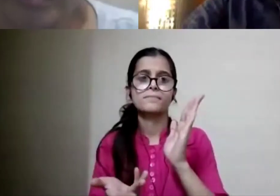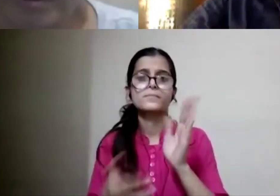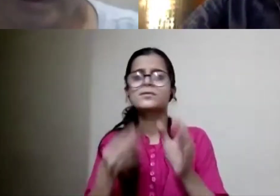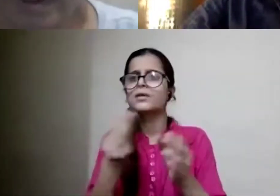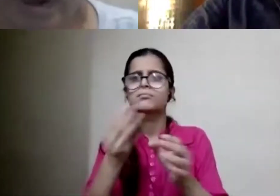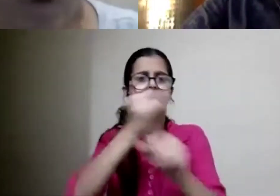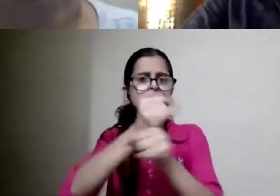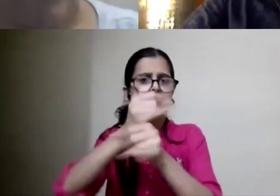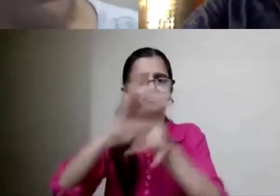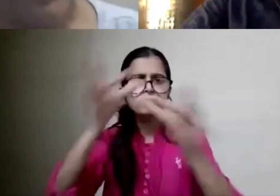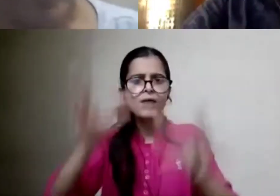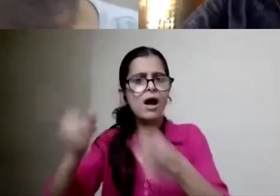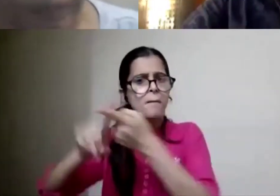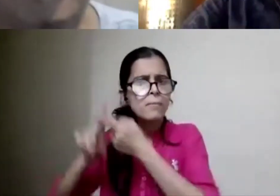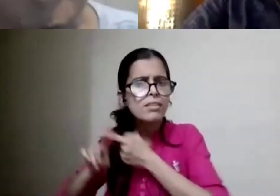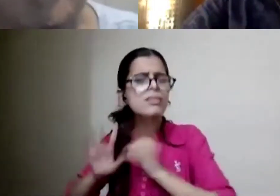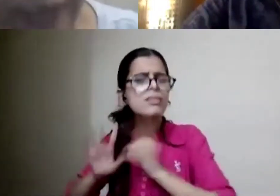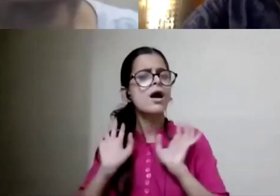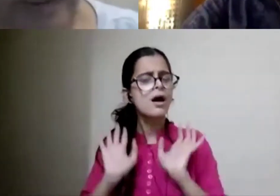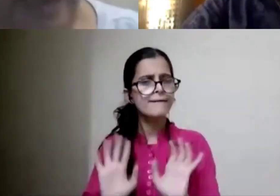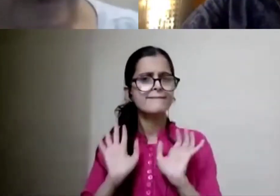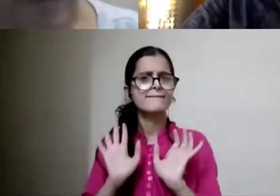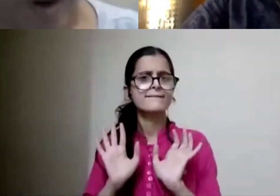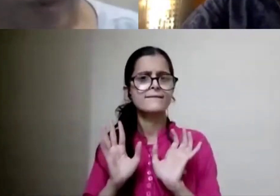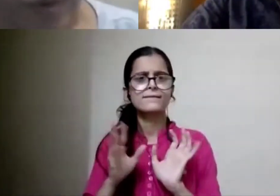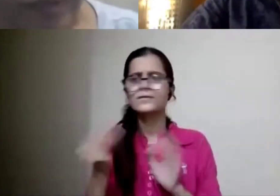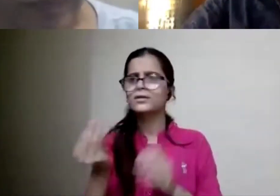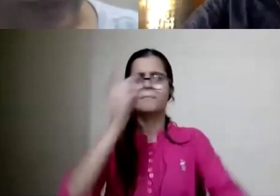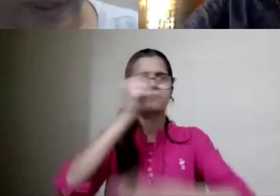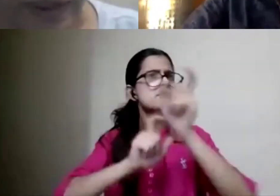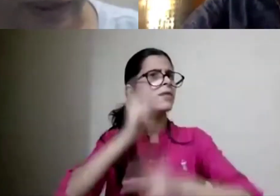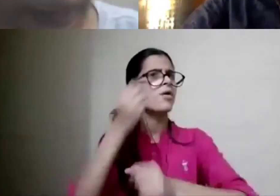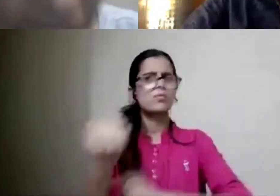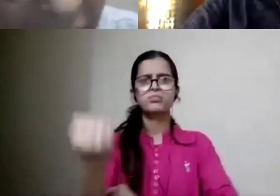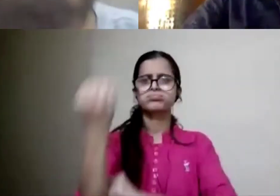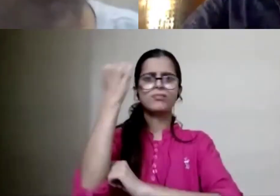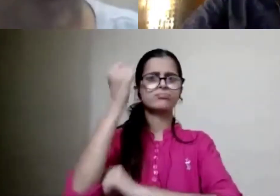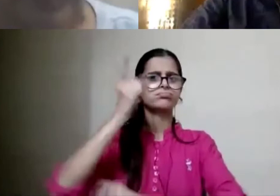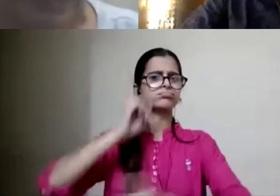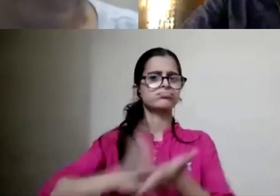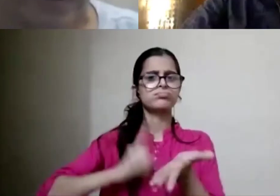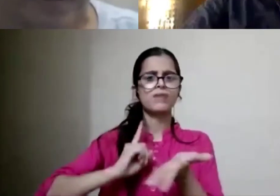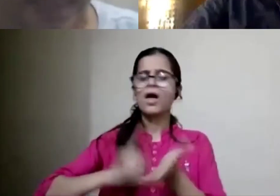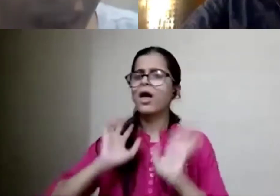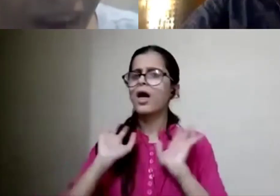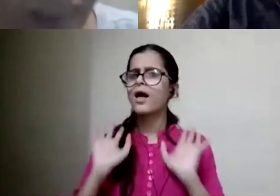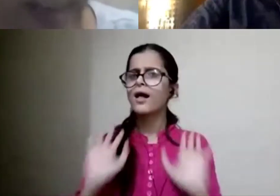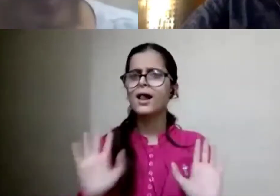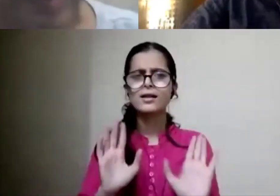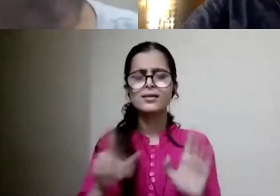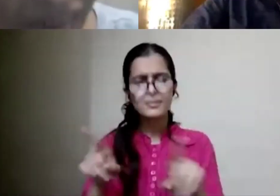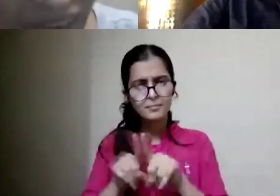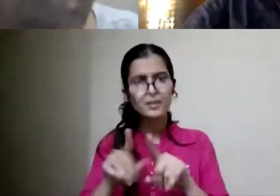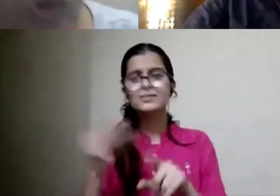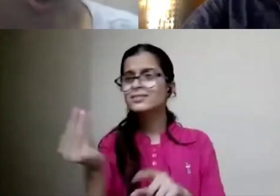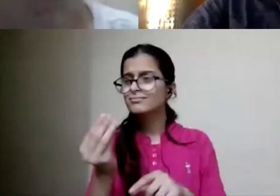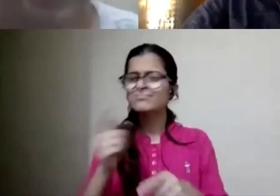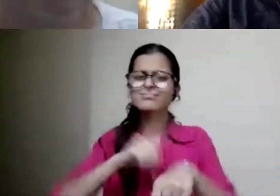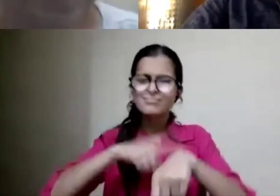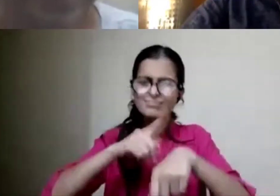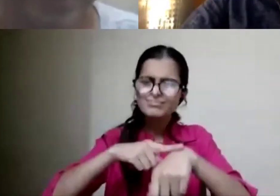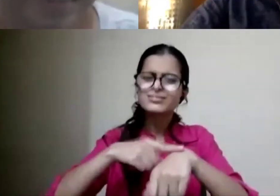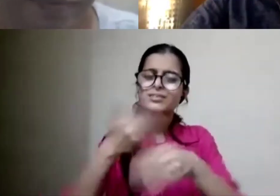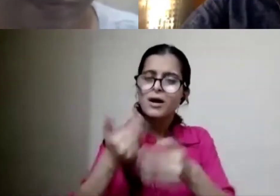institutions or of people, you know, wielding the kind of power. I think it's about time that they start getting nice